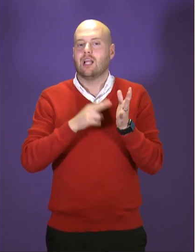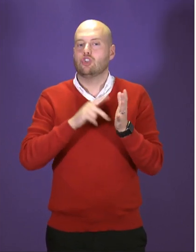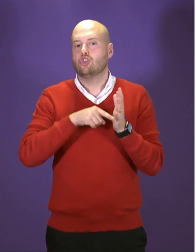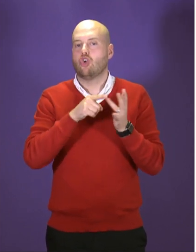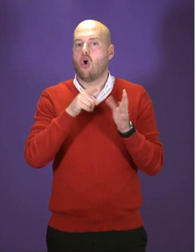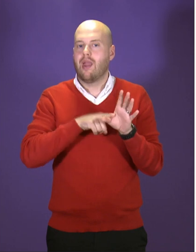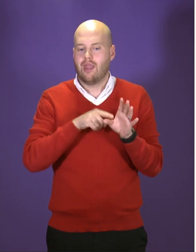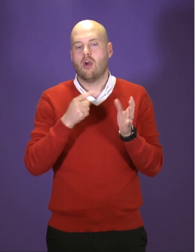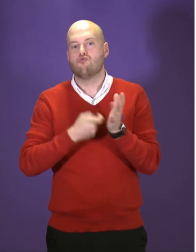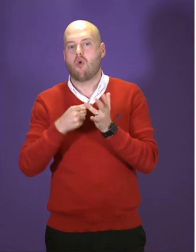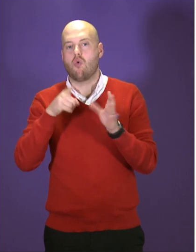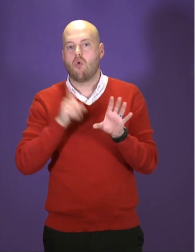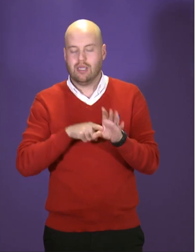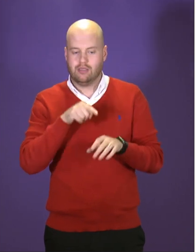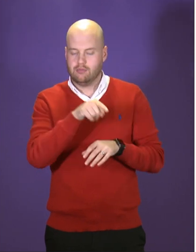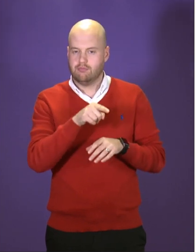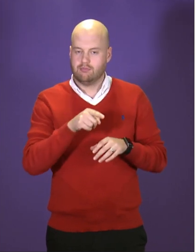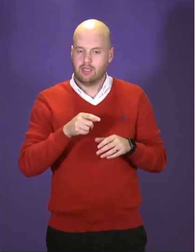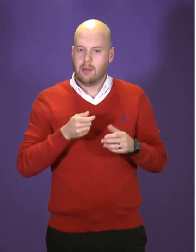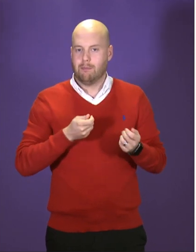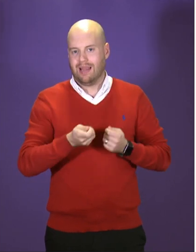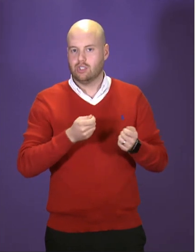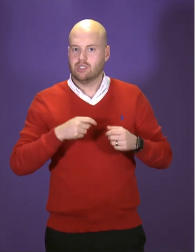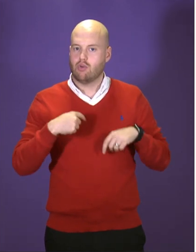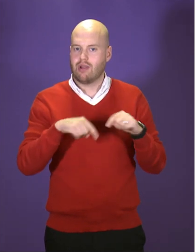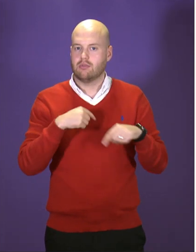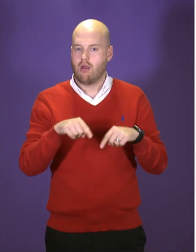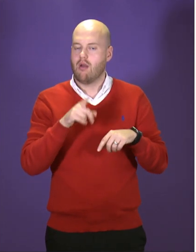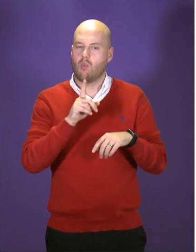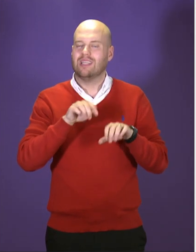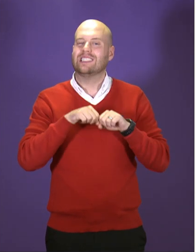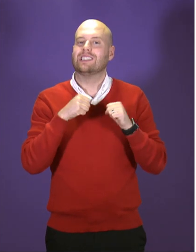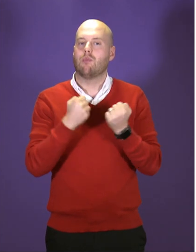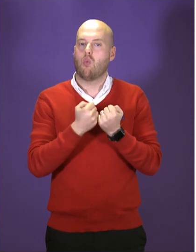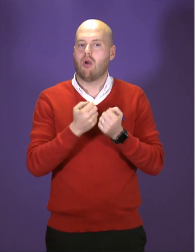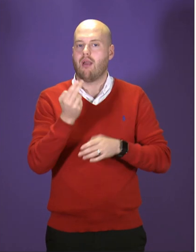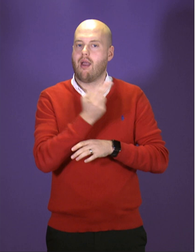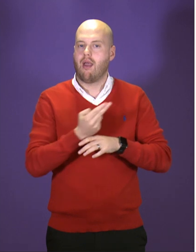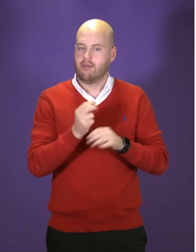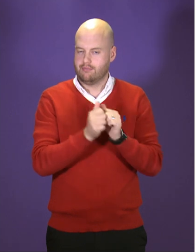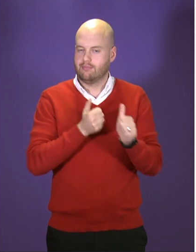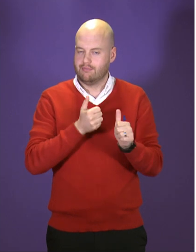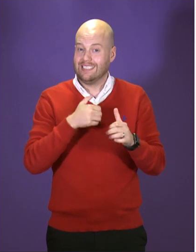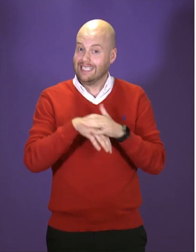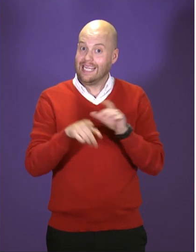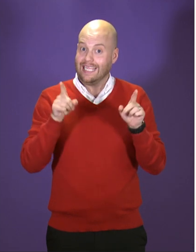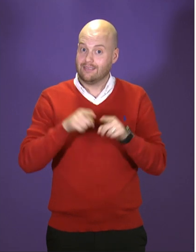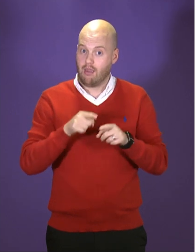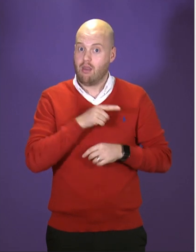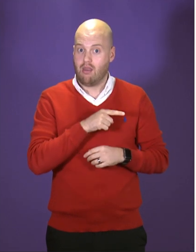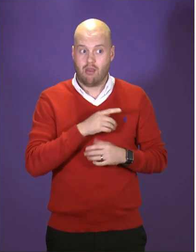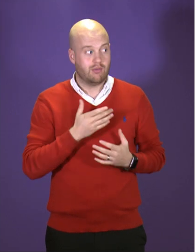of Teamwork Arts in India, to present his thoughts in working in areas with limited infrastructure and with a wide range of artists